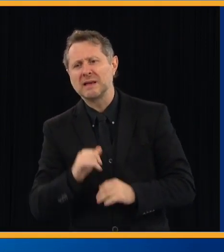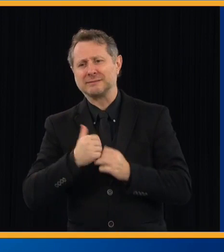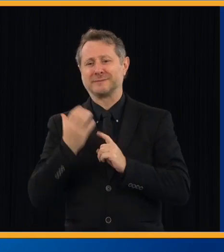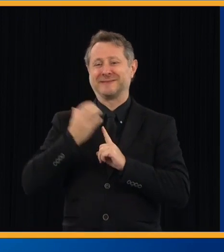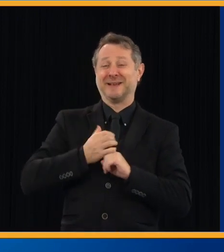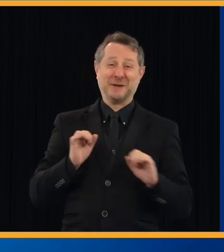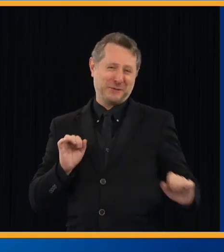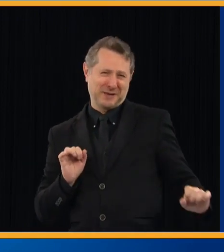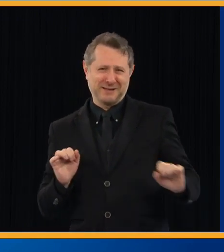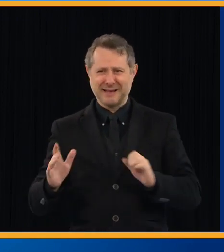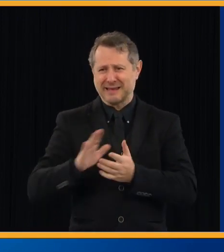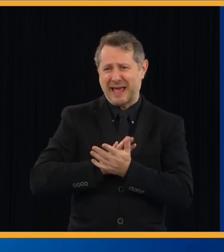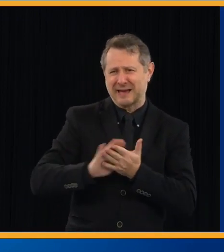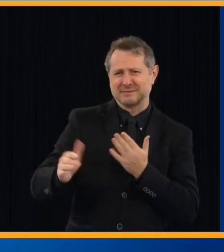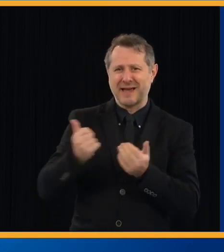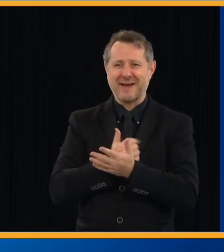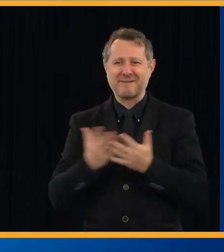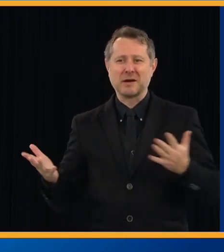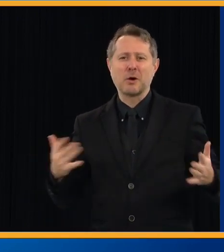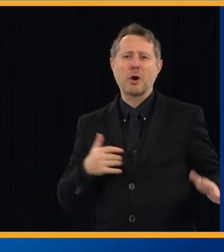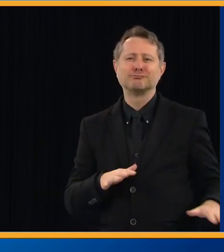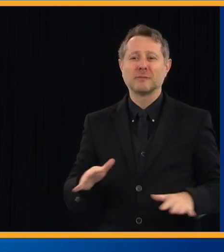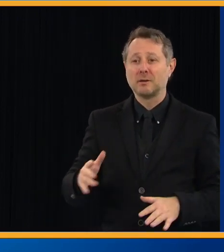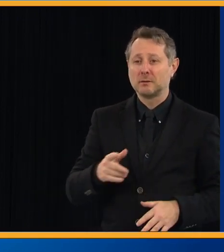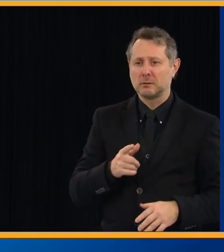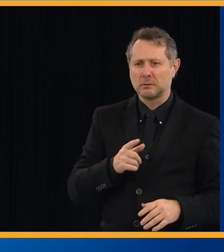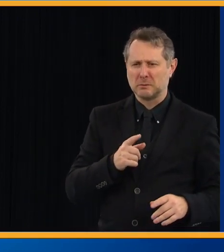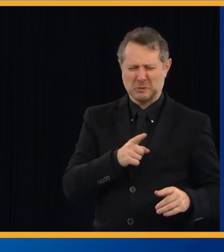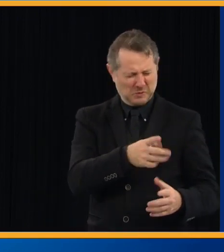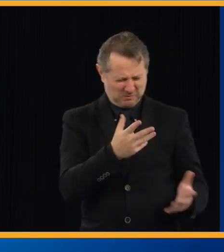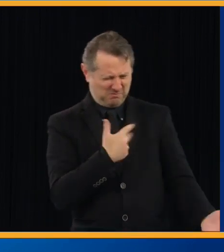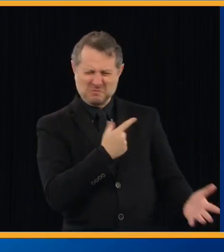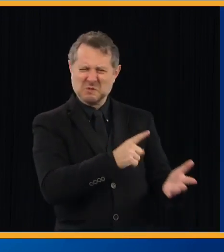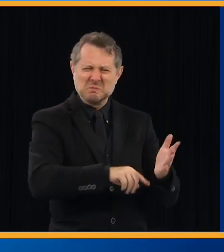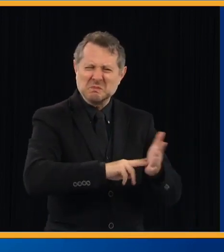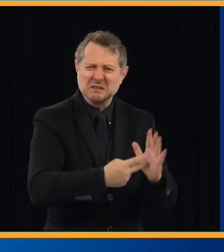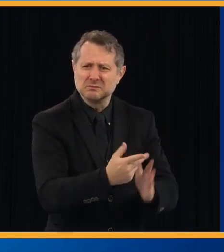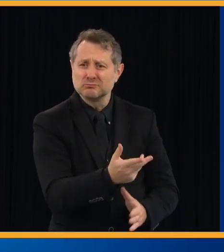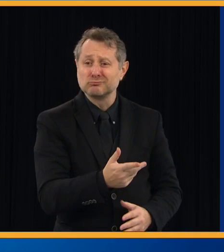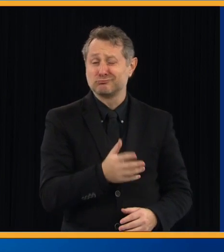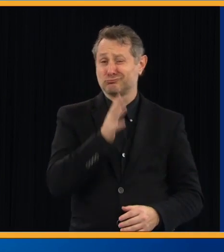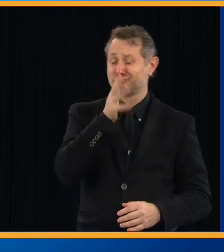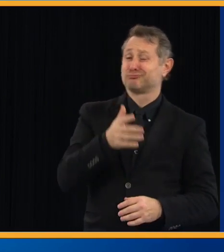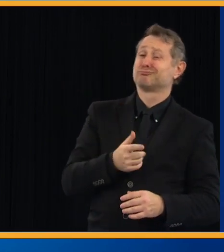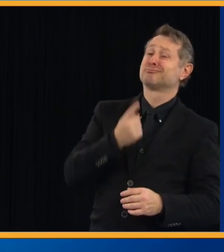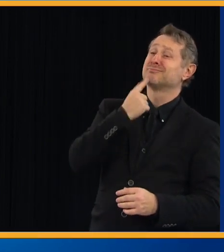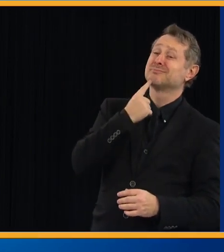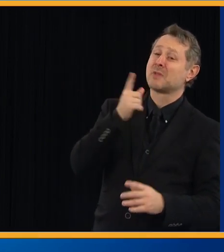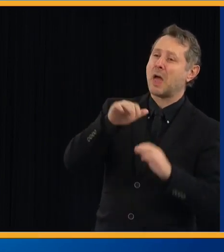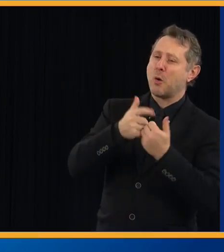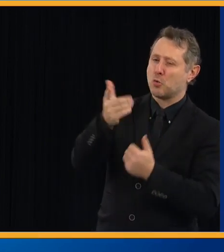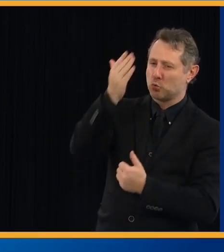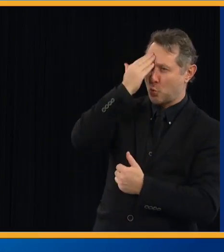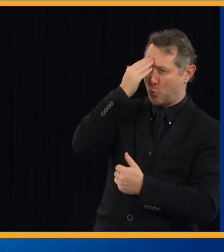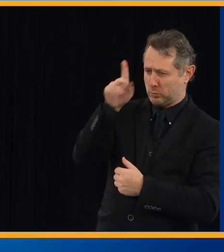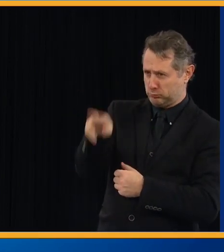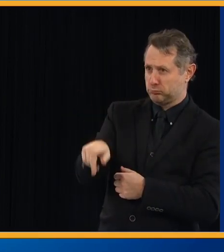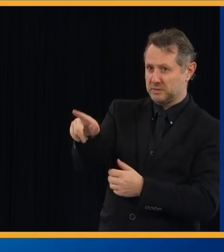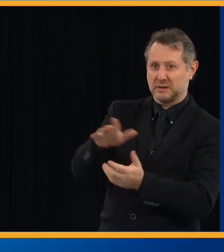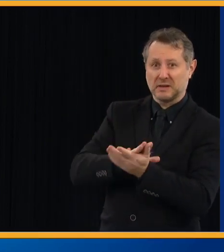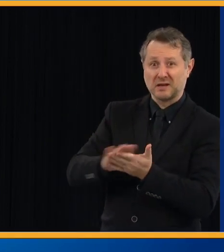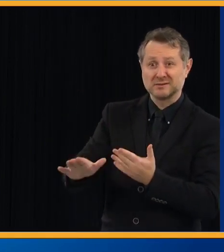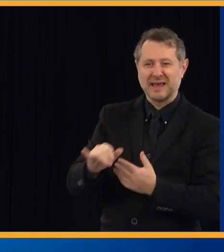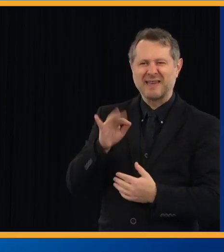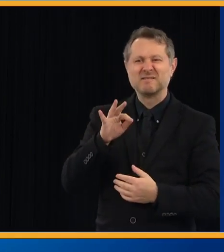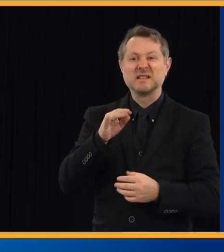everything is nice. I said, Grandma, what does that mean? She said, now, you know when you know if they're nice? When things get hard,